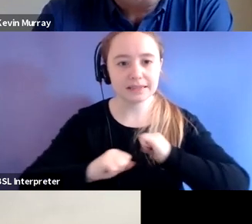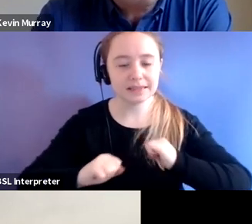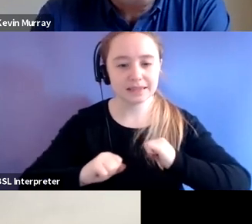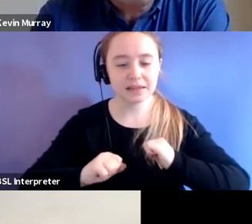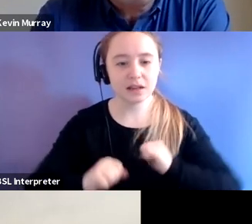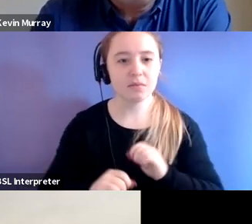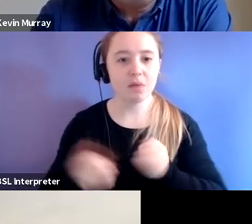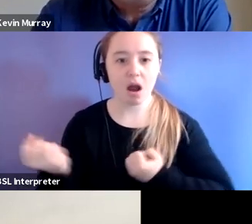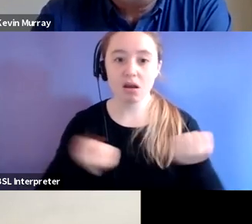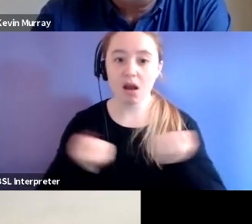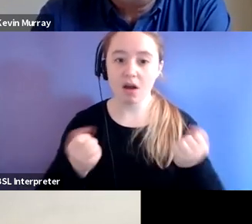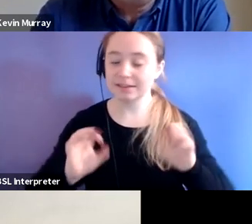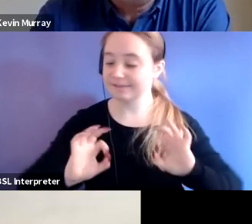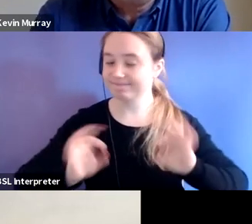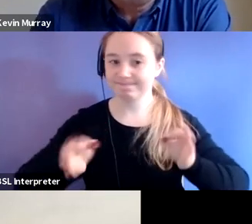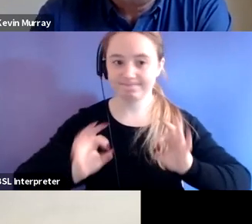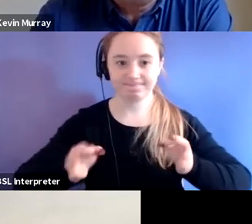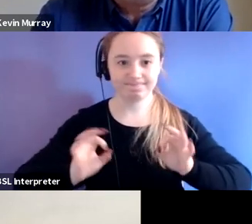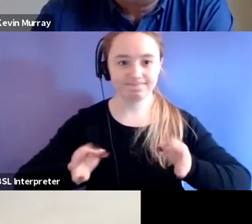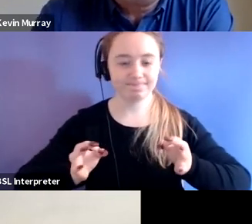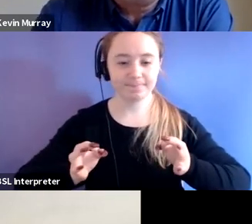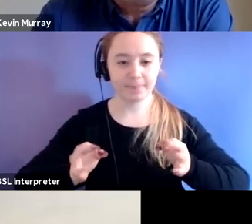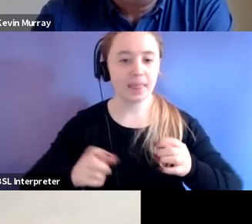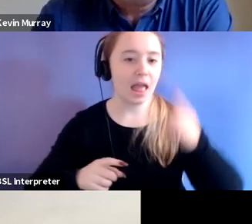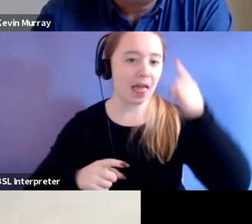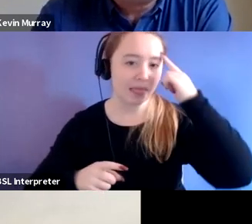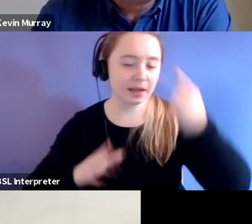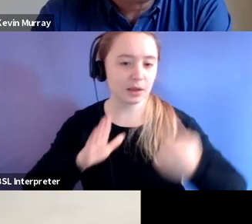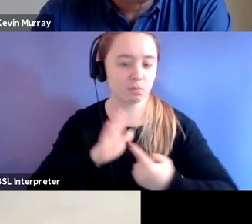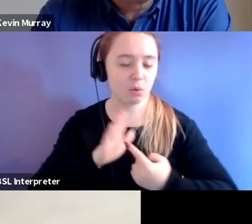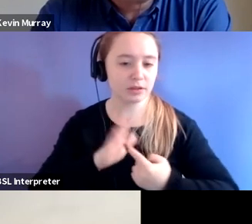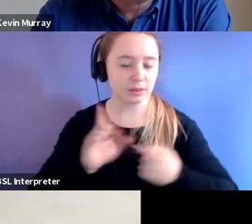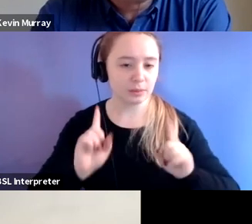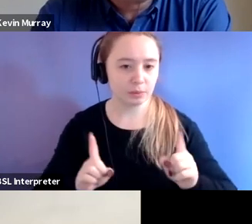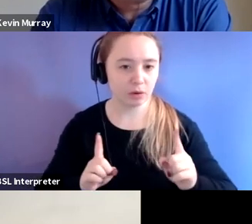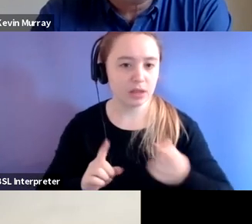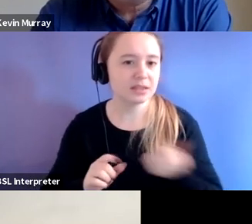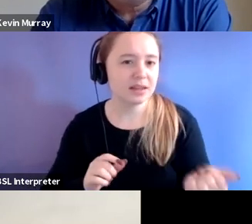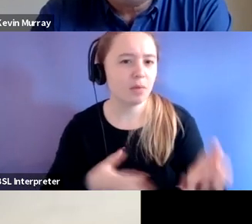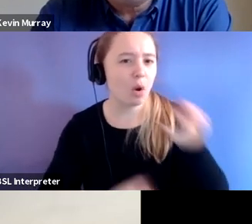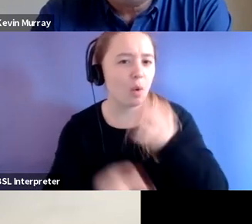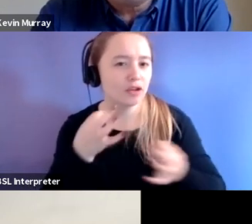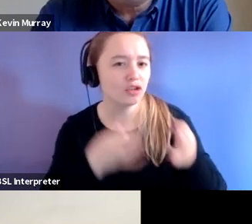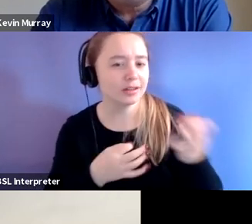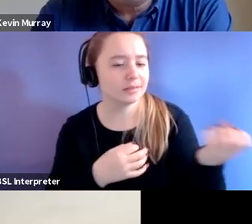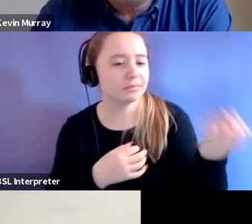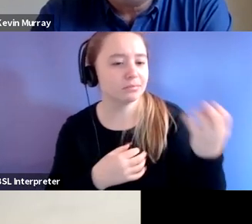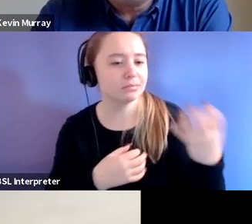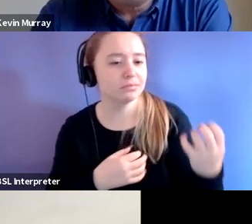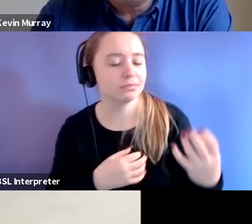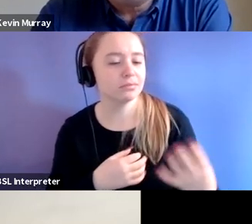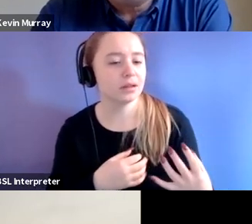having any cars at all, I think what's important in this, and I saw it coming up in some of the questions, is this is